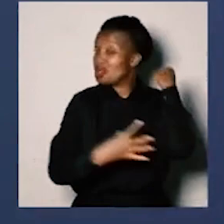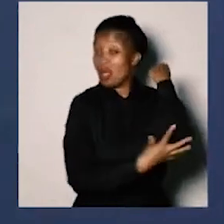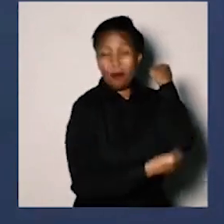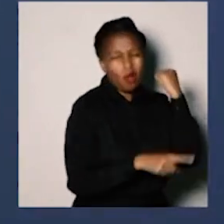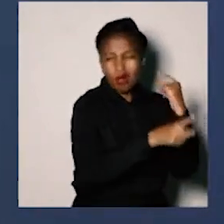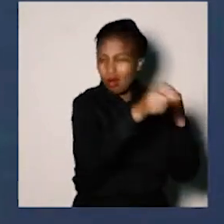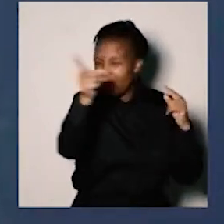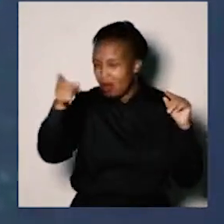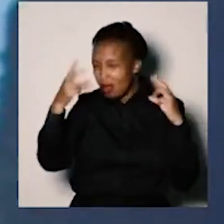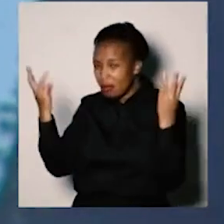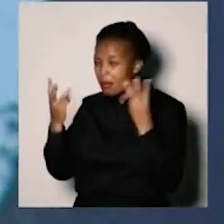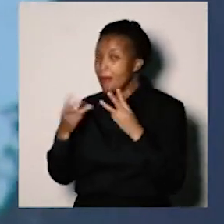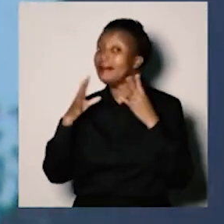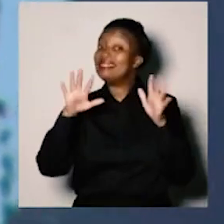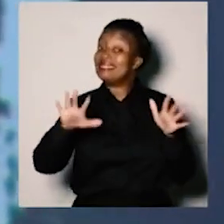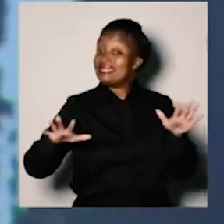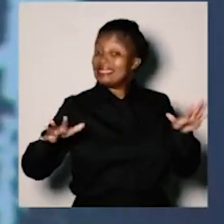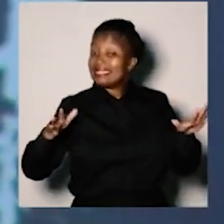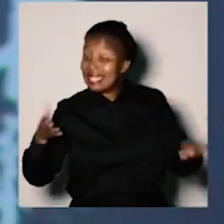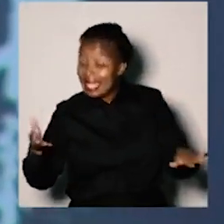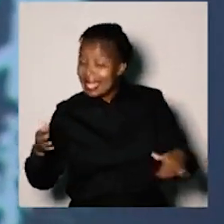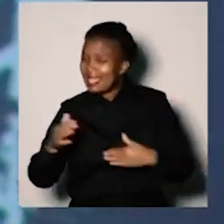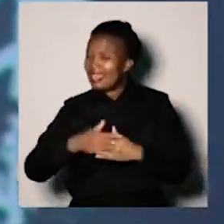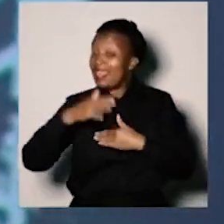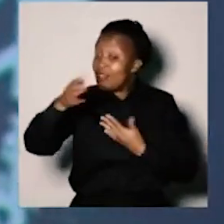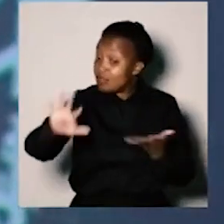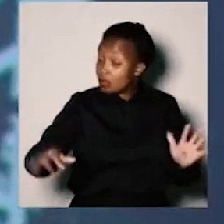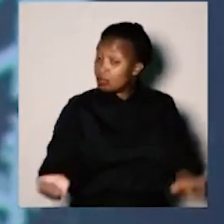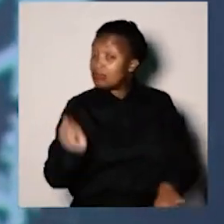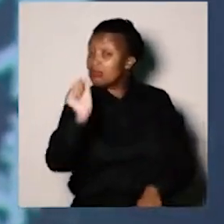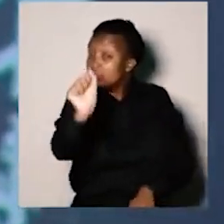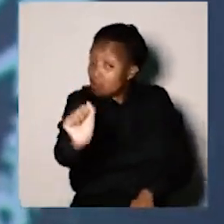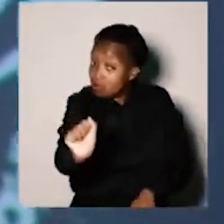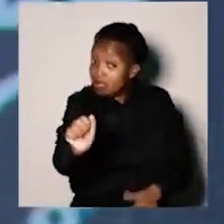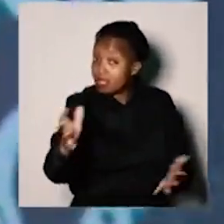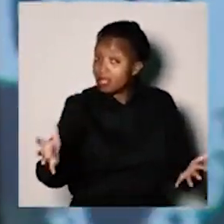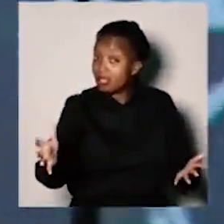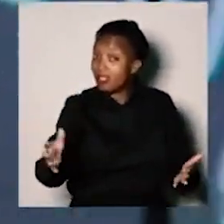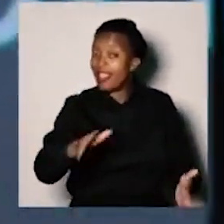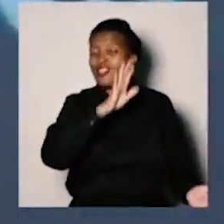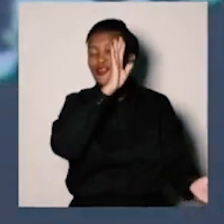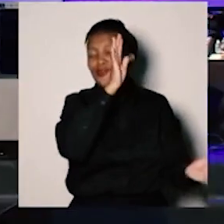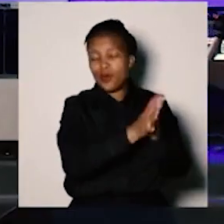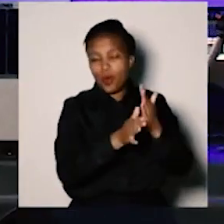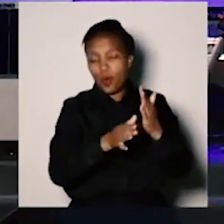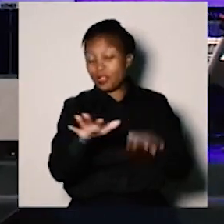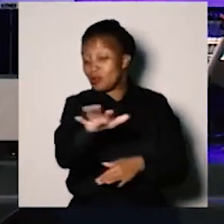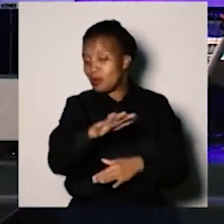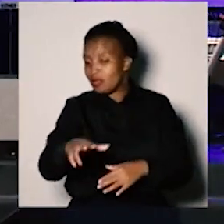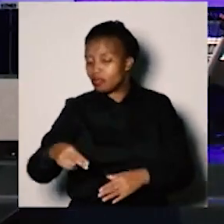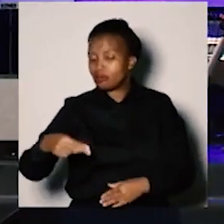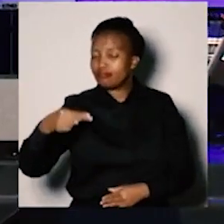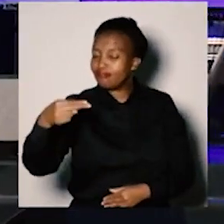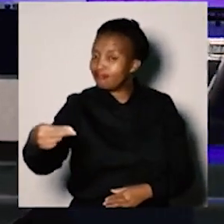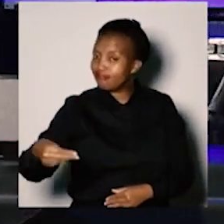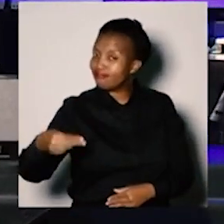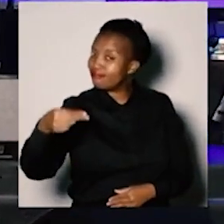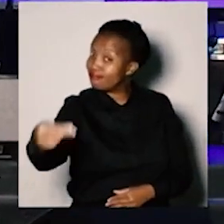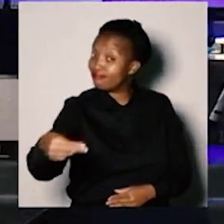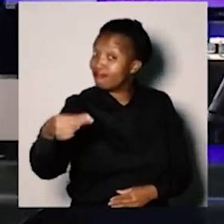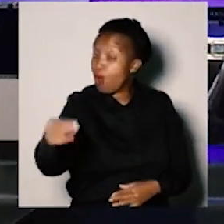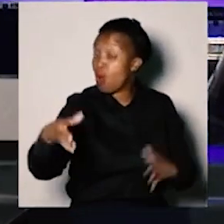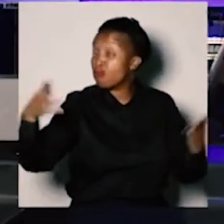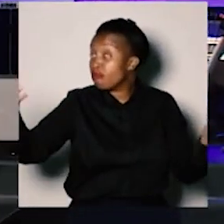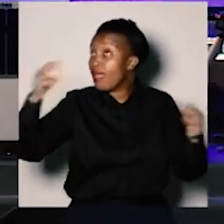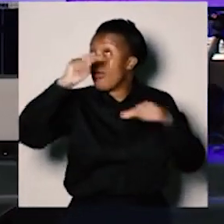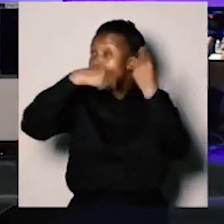when everybody dies, everybody after they die, once you leave your body, you go into eternity. Either to heaven or